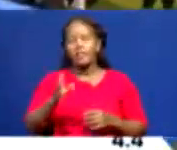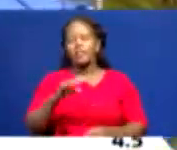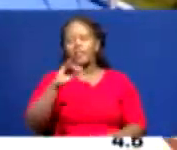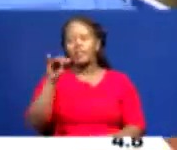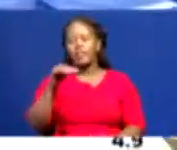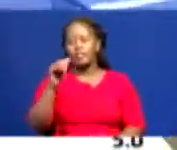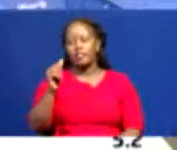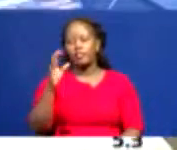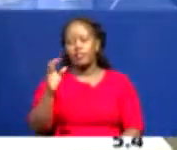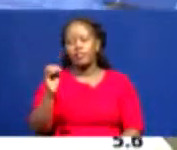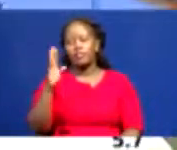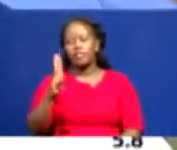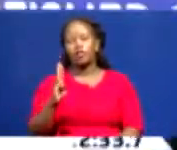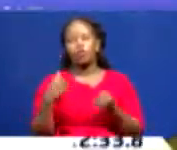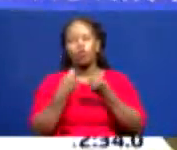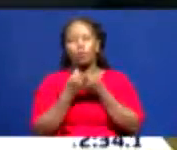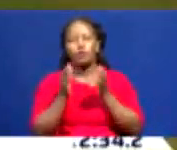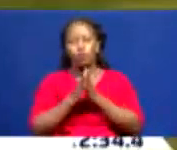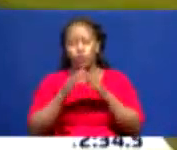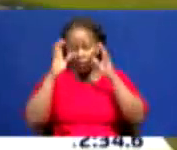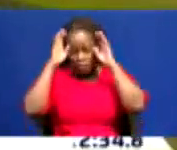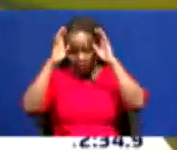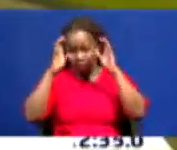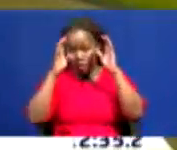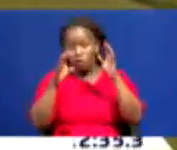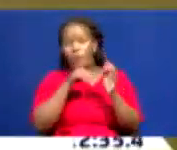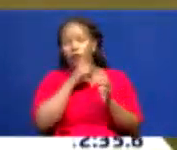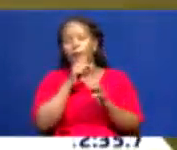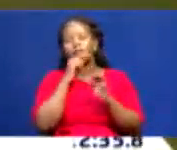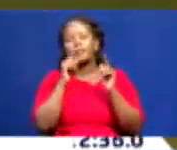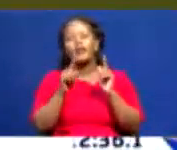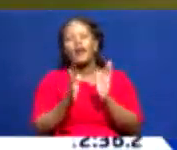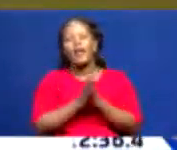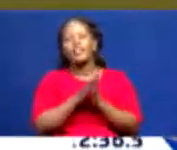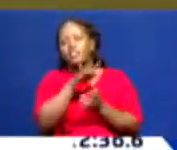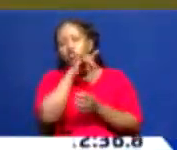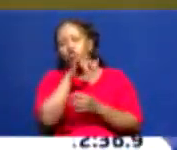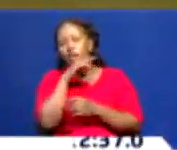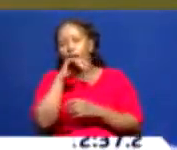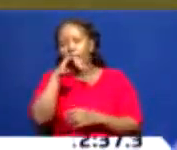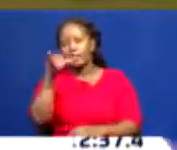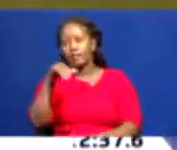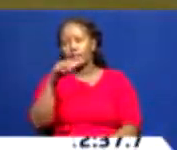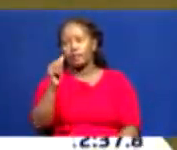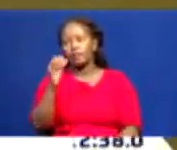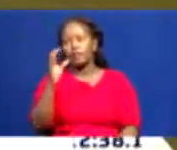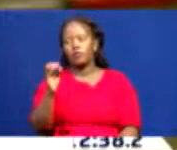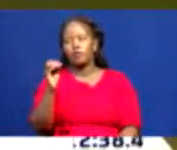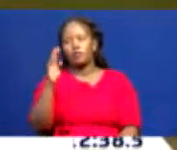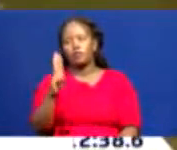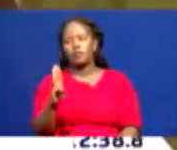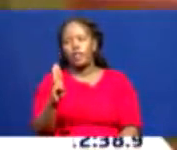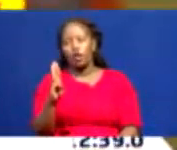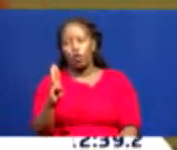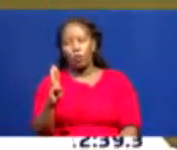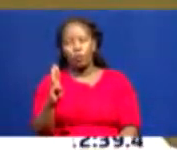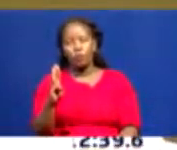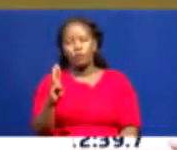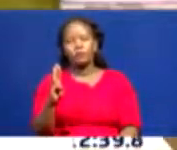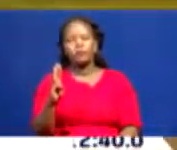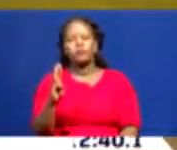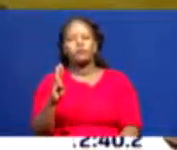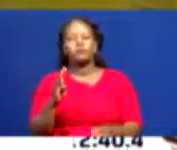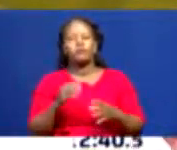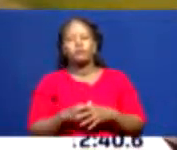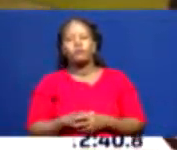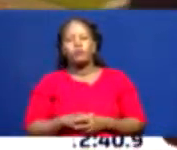Krop will face Ethiopia's Sail Bekele and Uganda's Jacob Kiplimo. For Lunchtime News, I'm